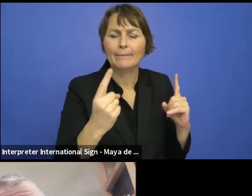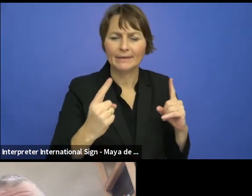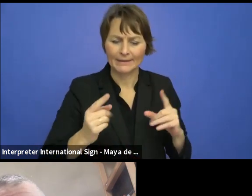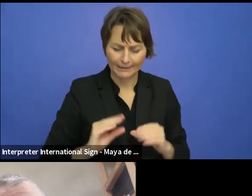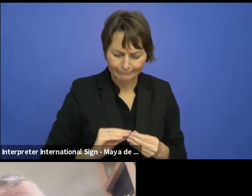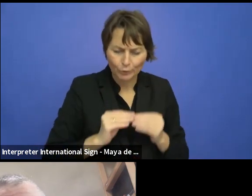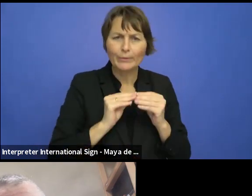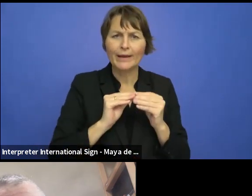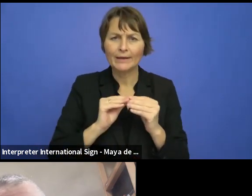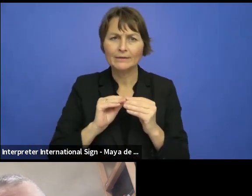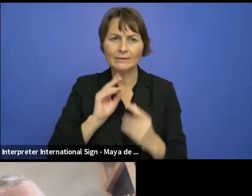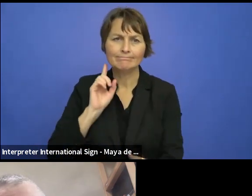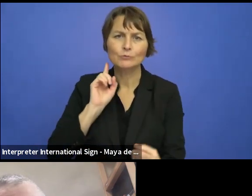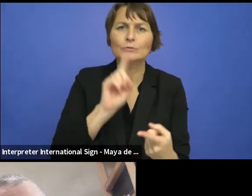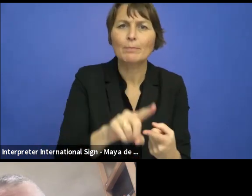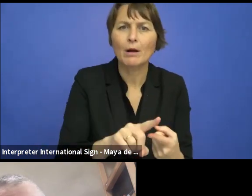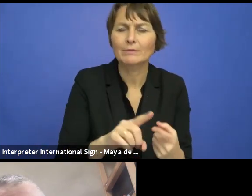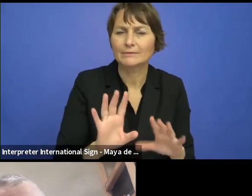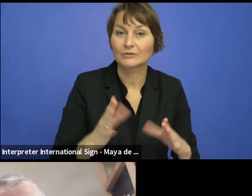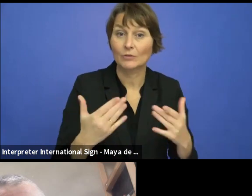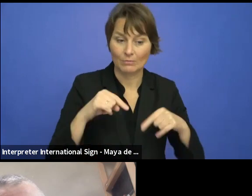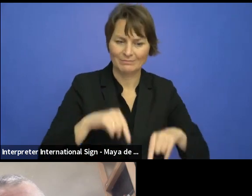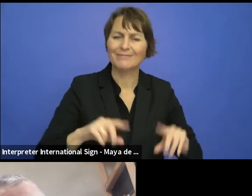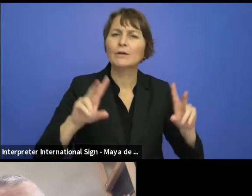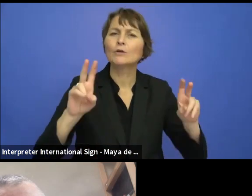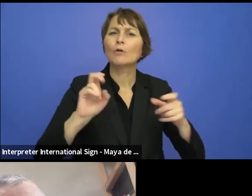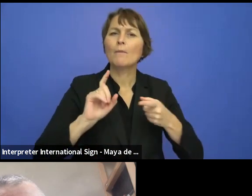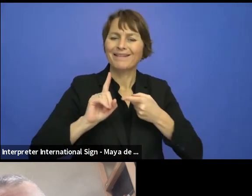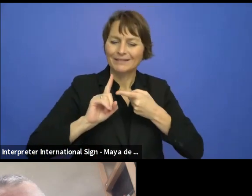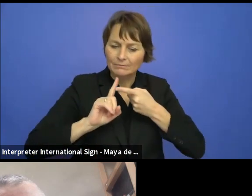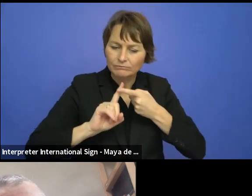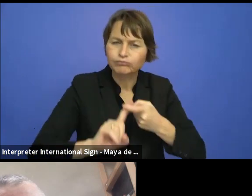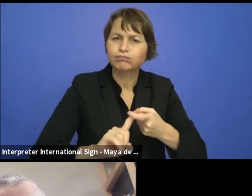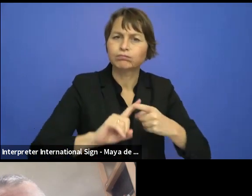sustainability and to the urgency of climate change,